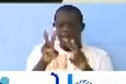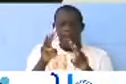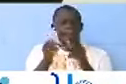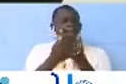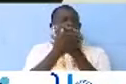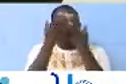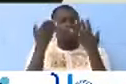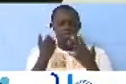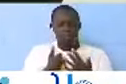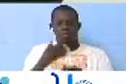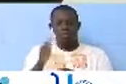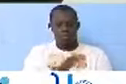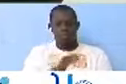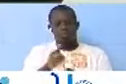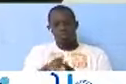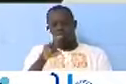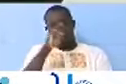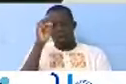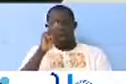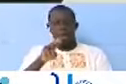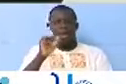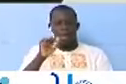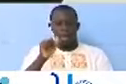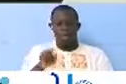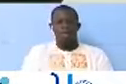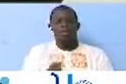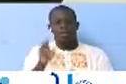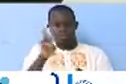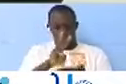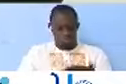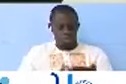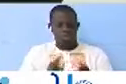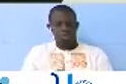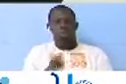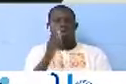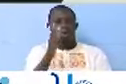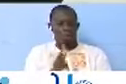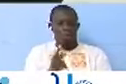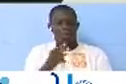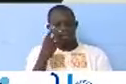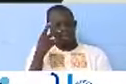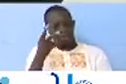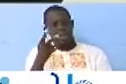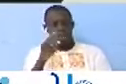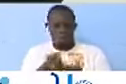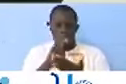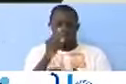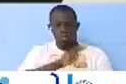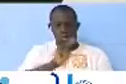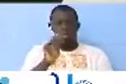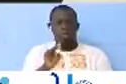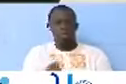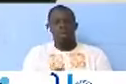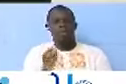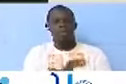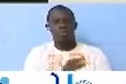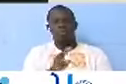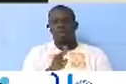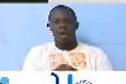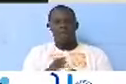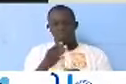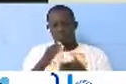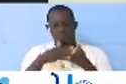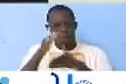detained. I believe I'll just read them out for you, and then you can confirm whether or not you saw them at some point being detained at NIA. You don't have